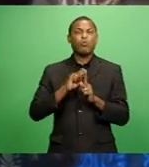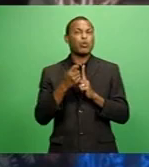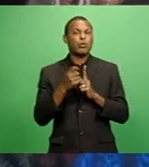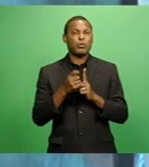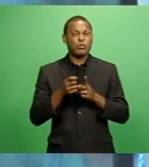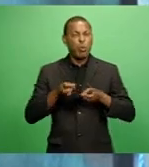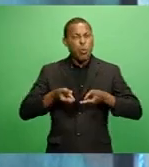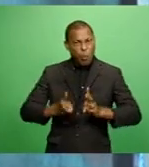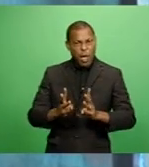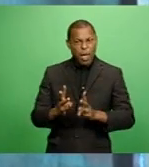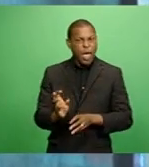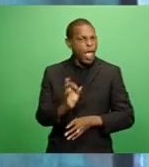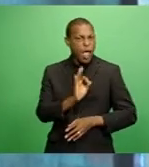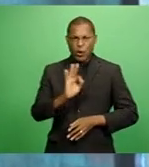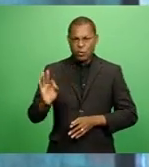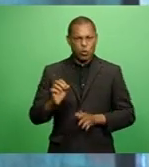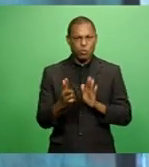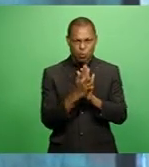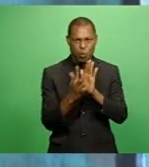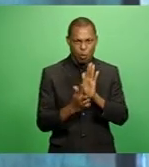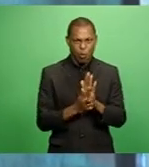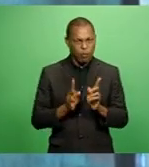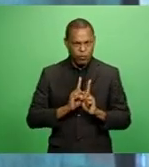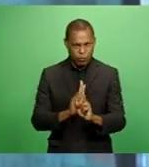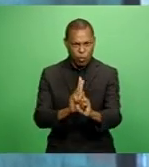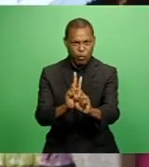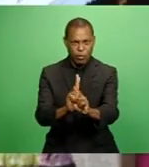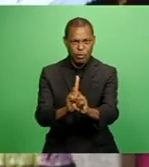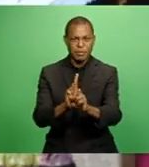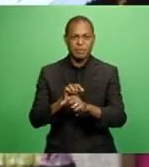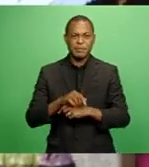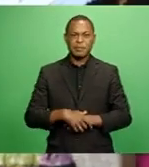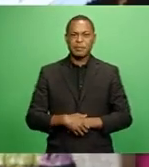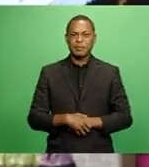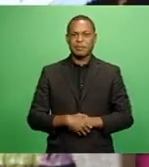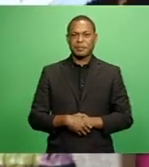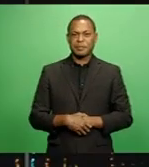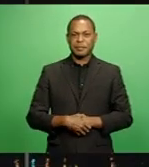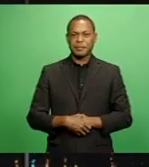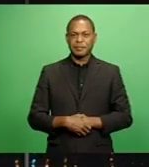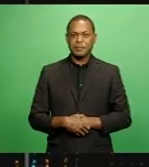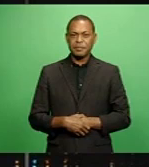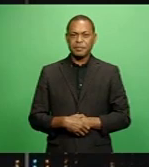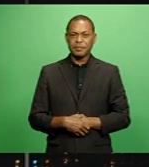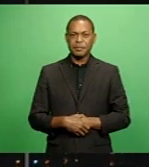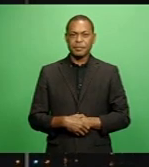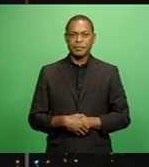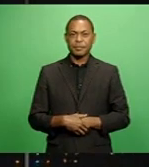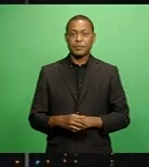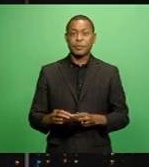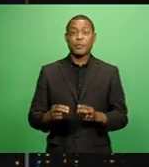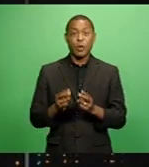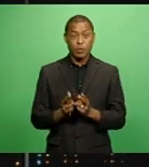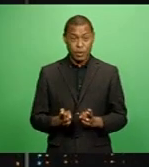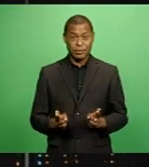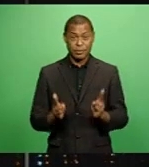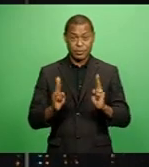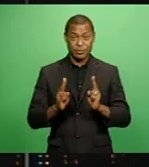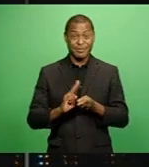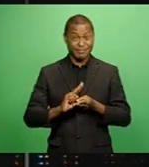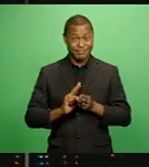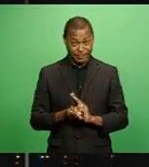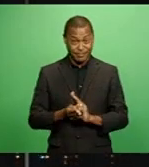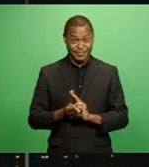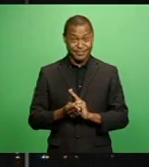way and not under the law. Apenisonga Ndobu, FBC News. The United Nations International